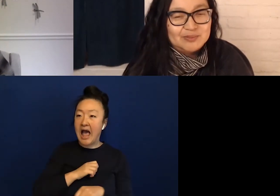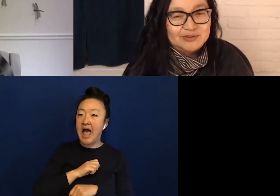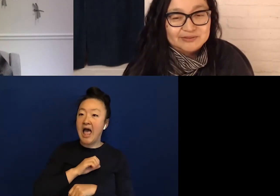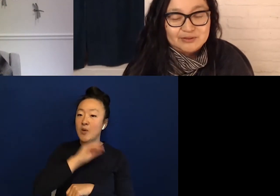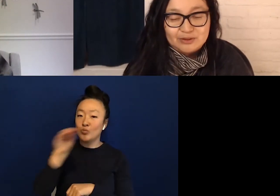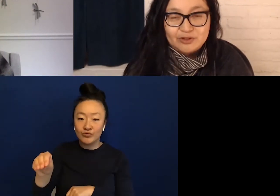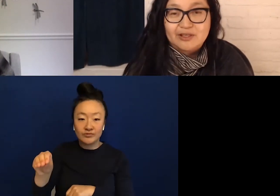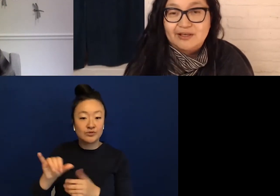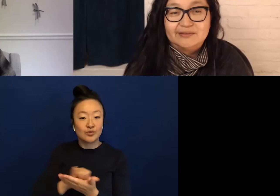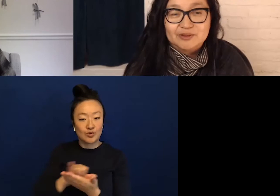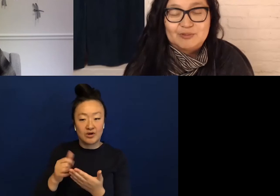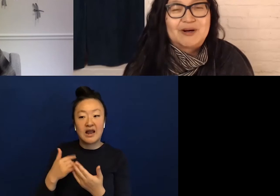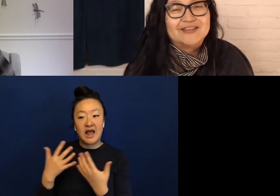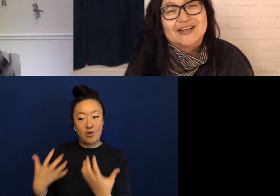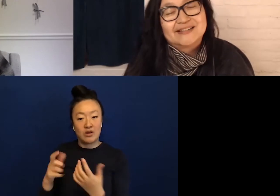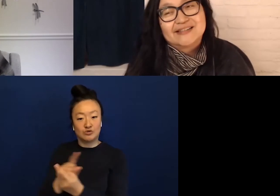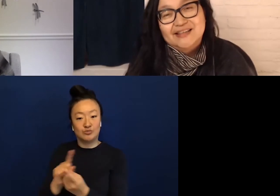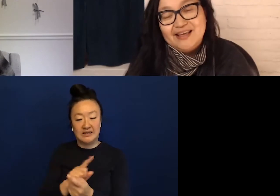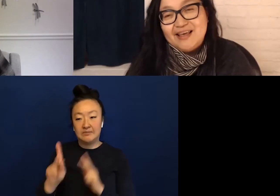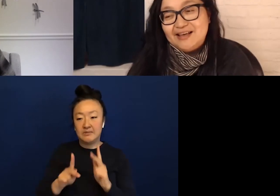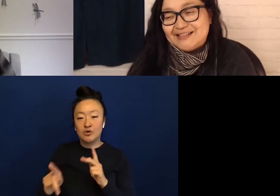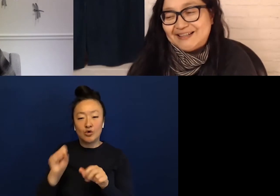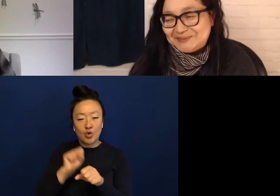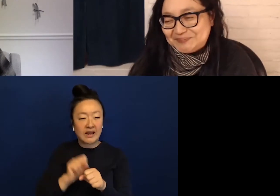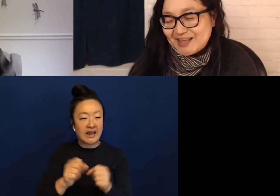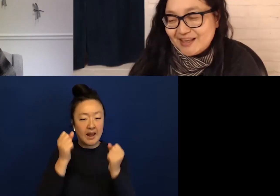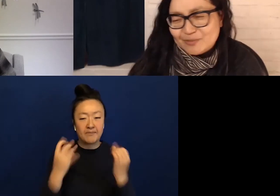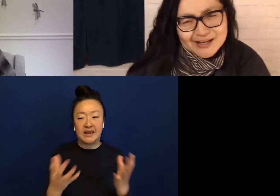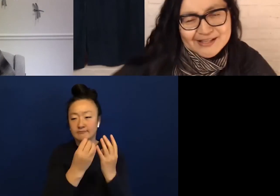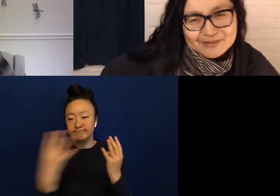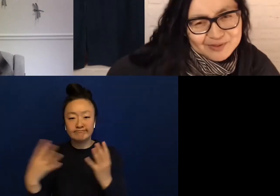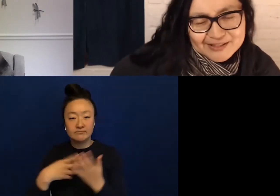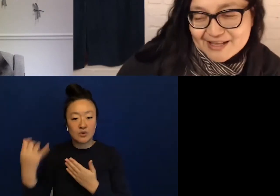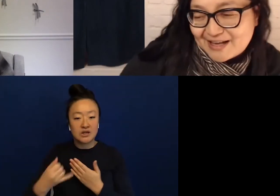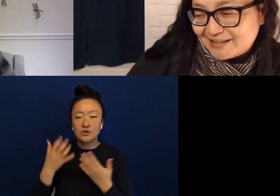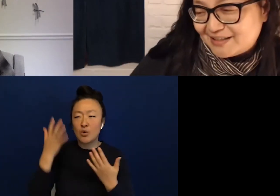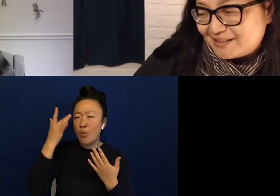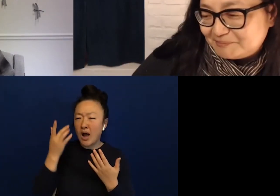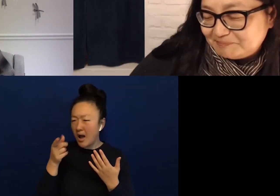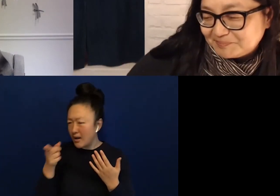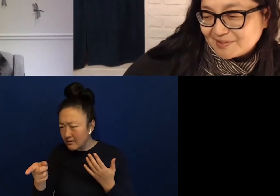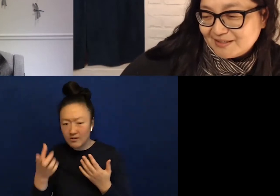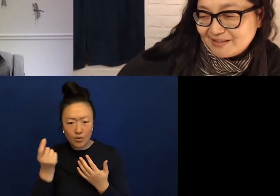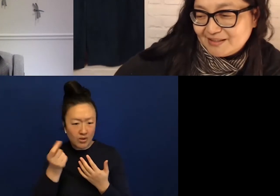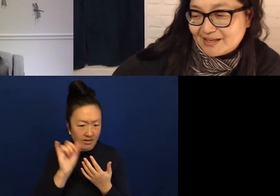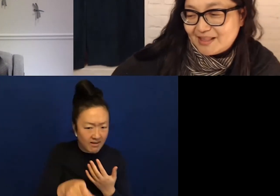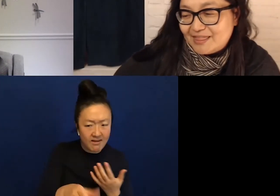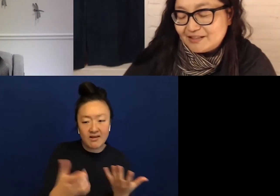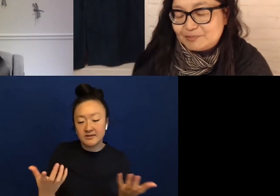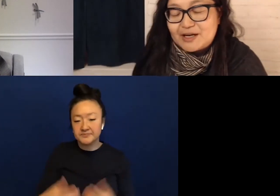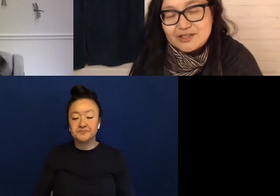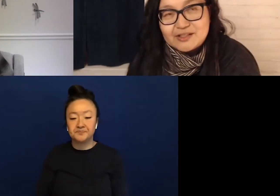meet people who are working on multiple projects. And and why is that and what is that?